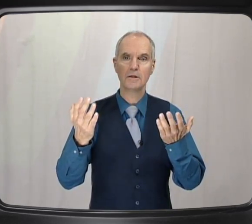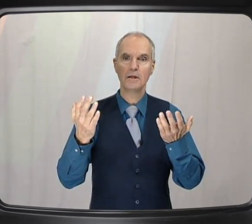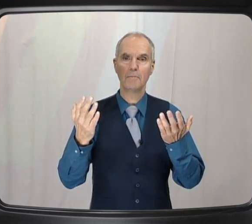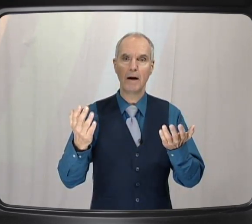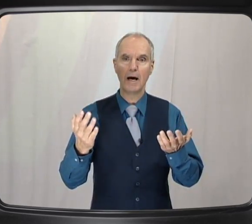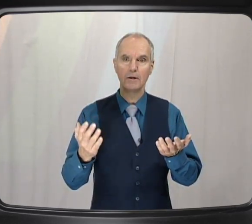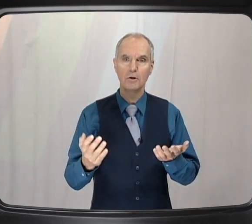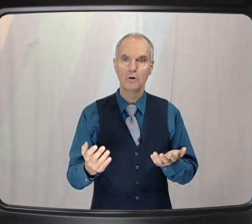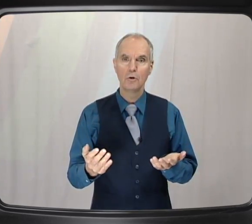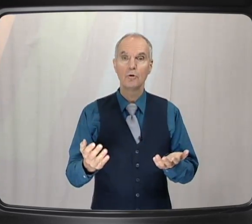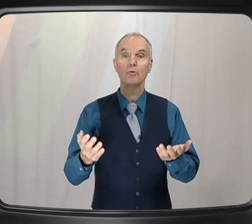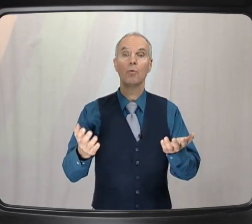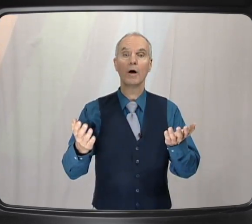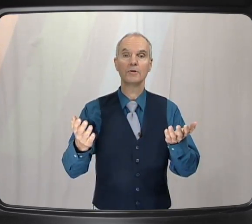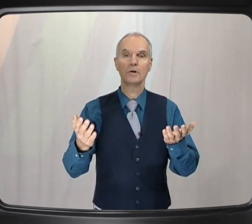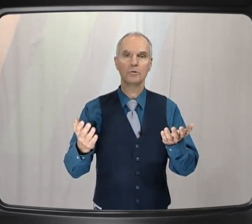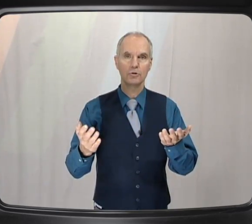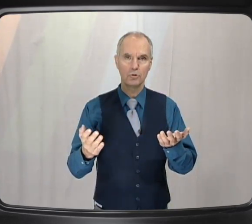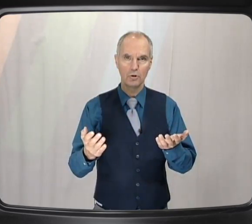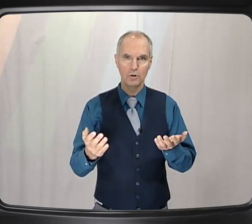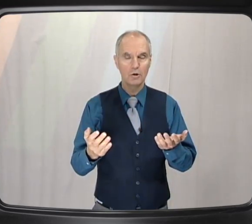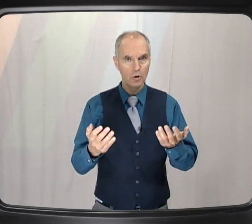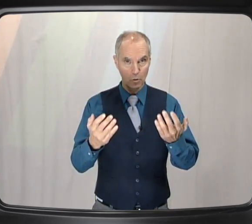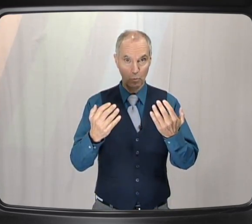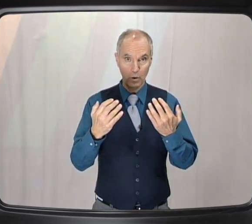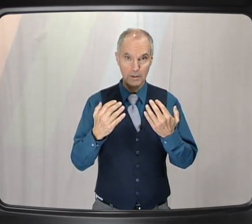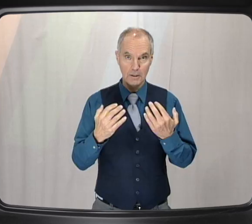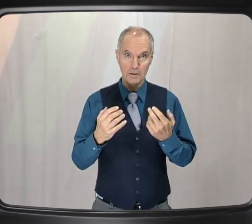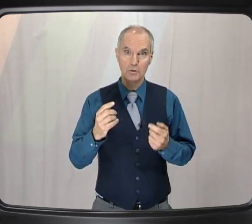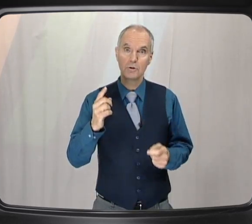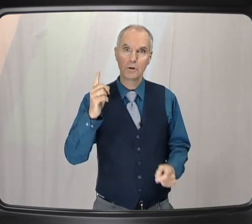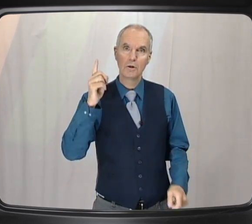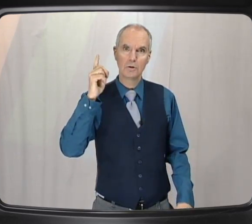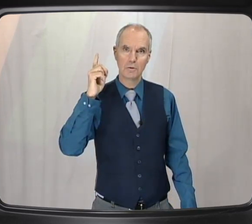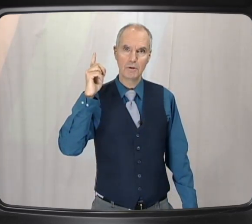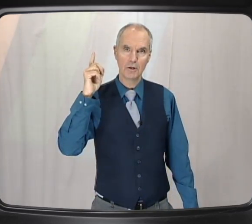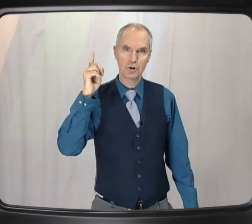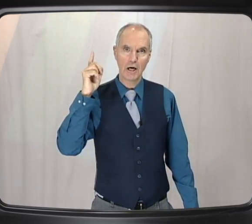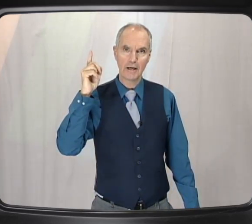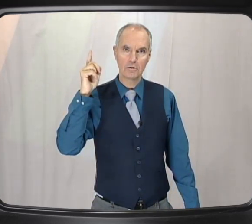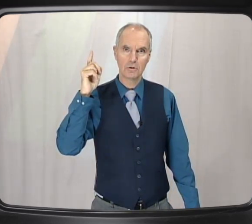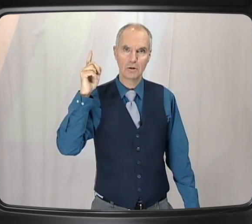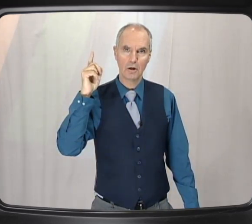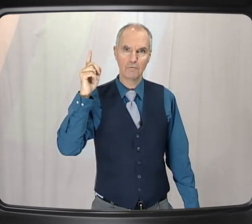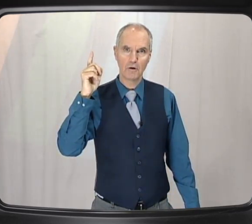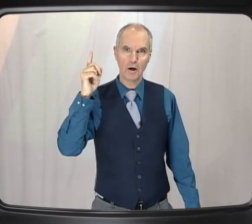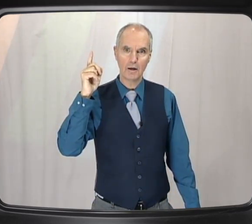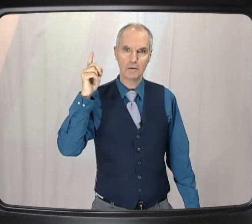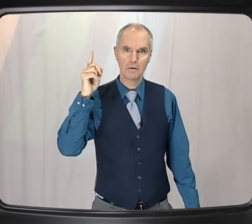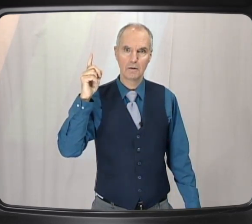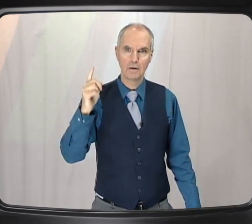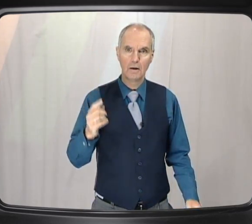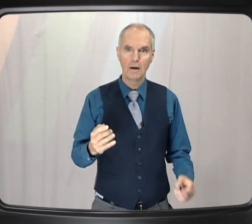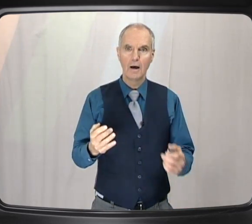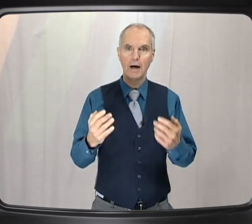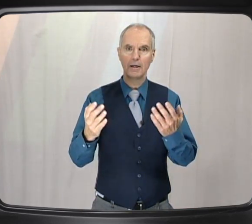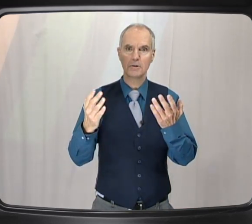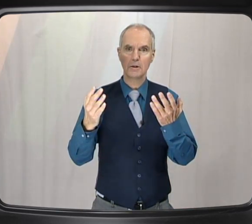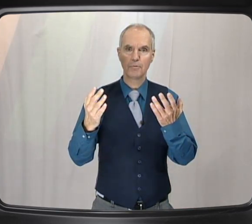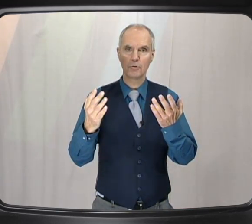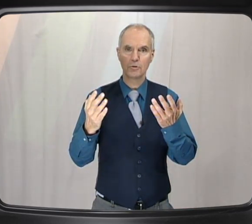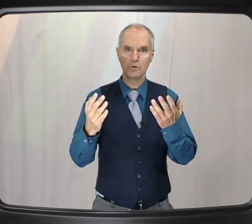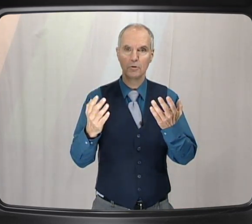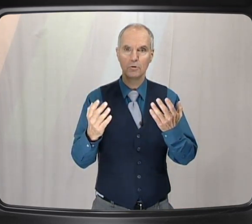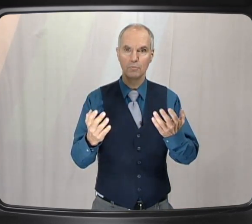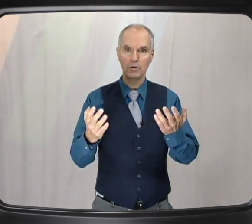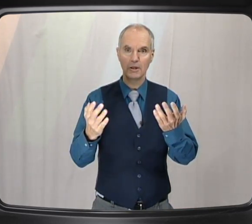I see a man who once understood what it is to be a child of God. I see